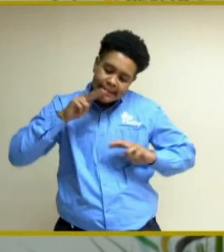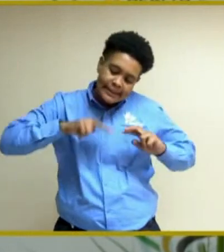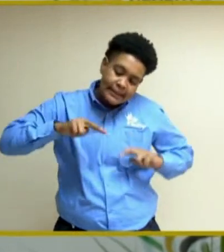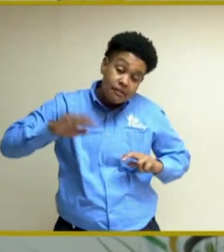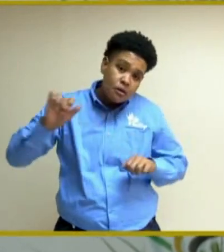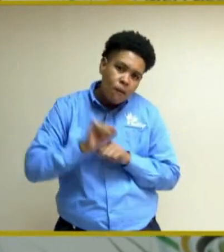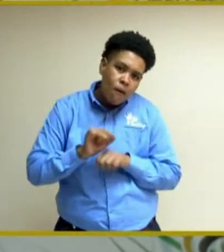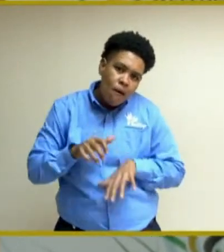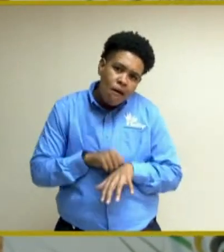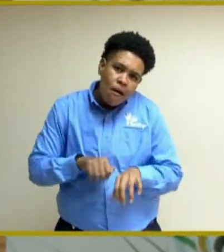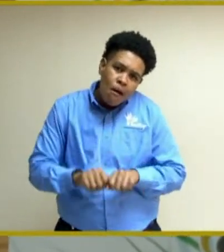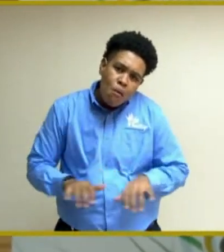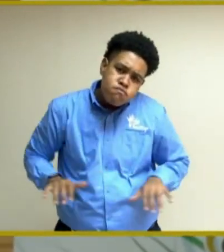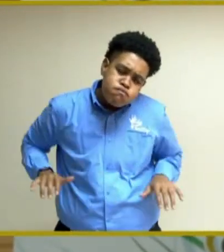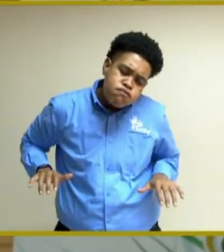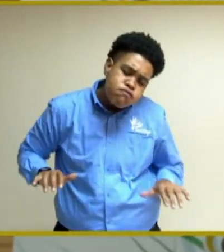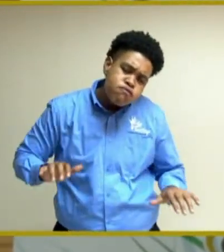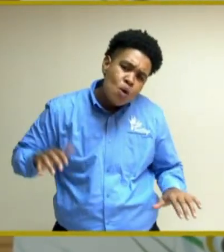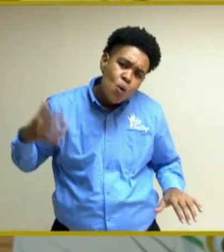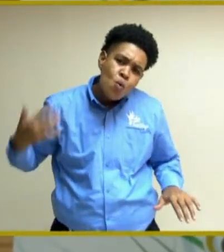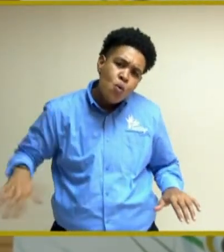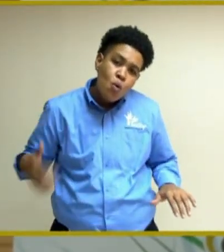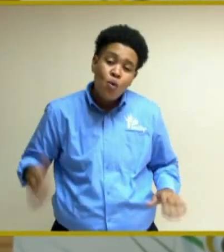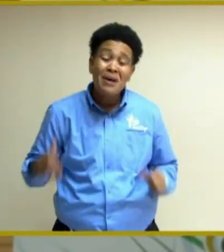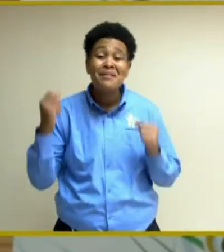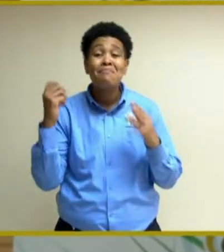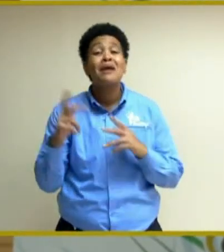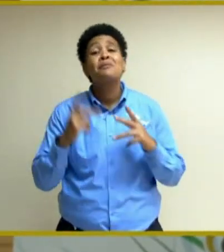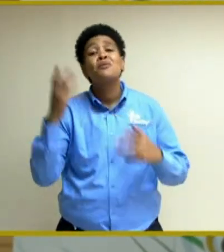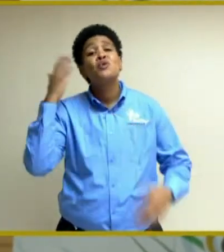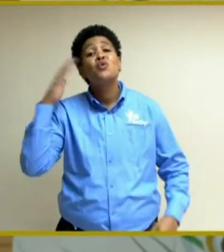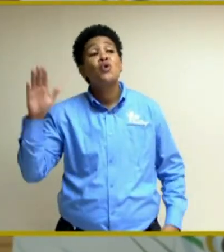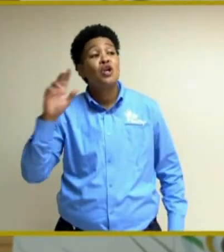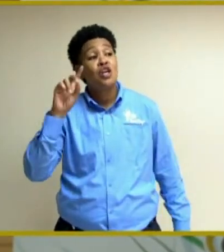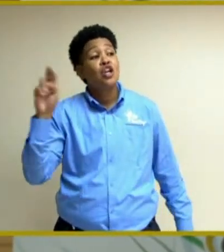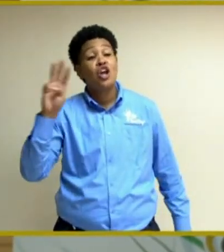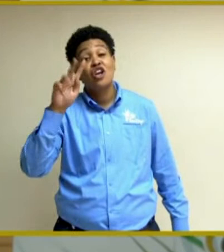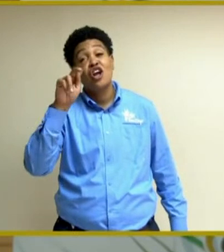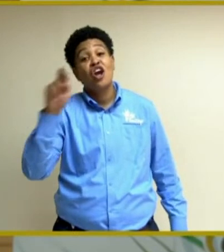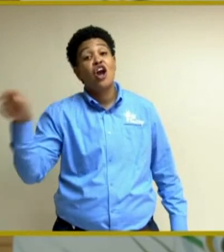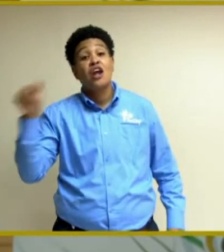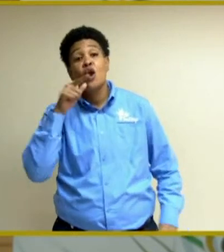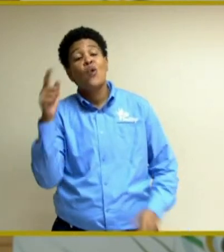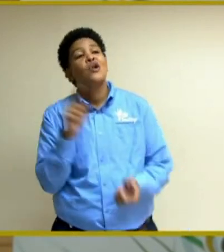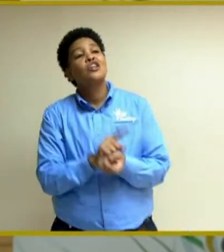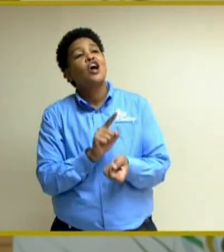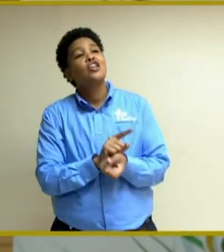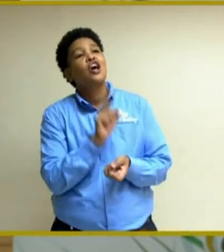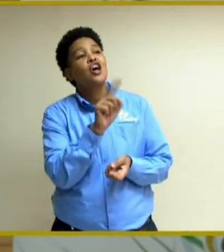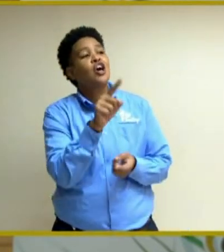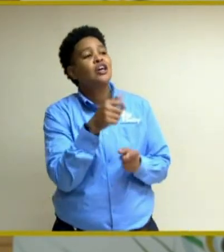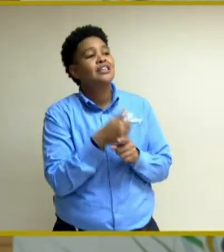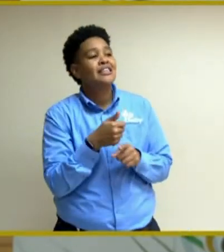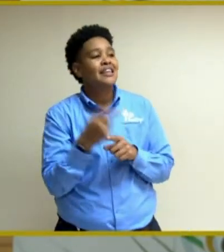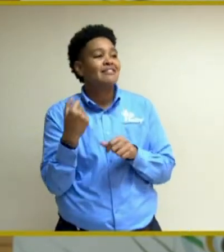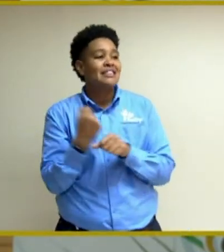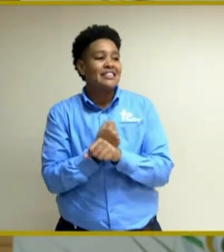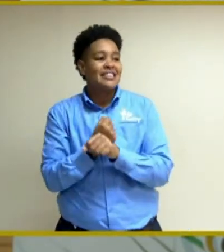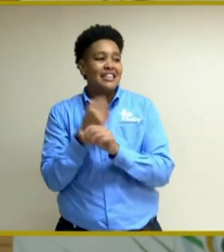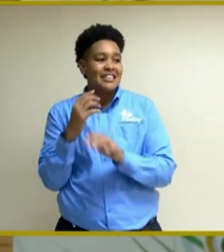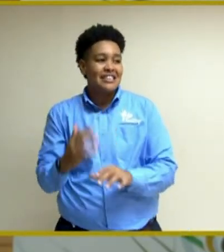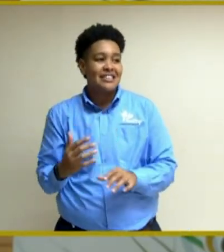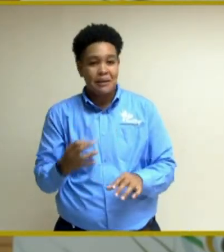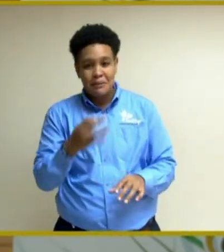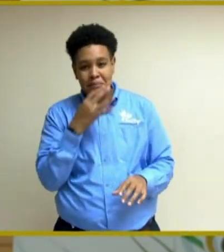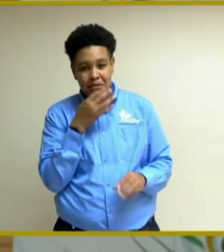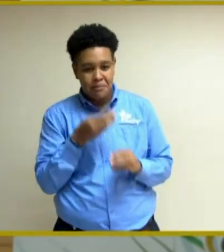know, but just to say that Dr. Webster-Carr is not only a clinician, she's a statistician,